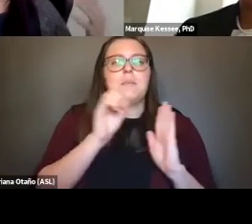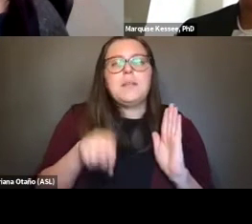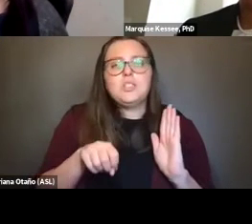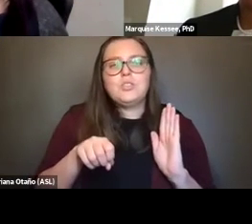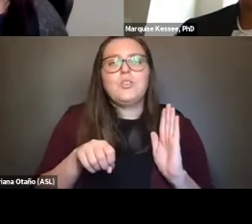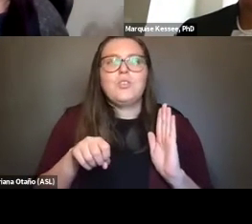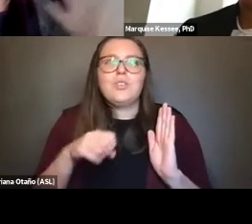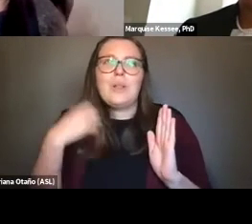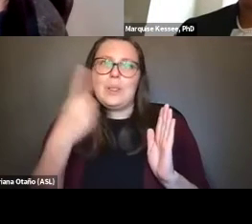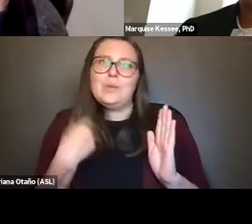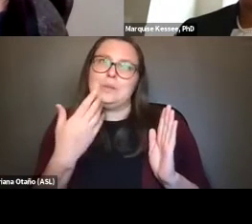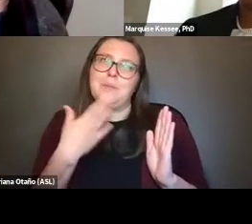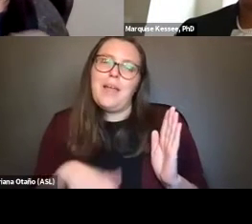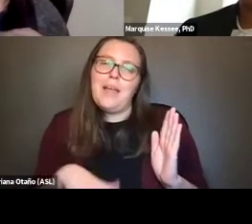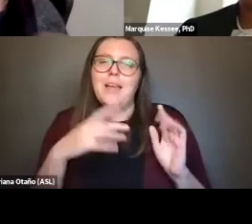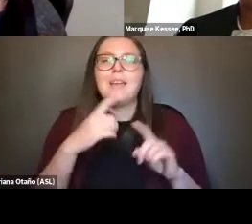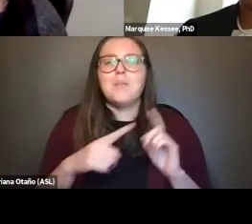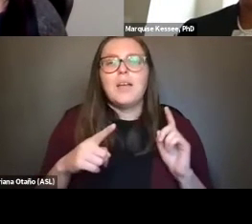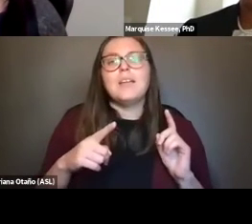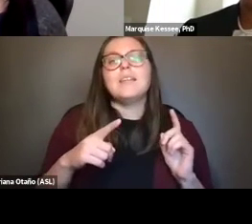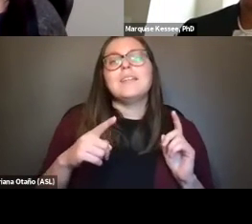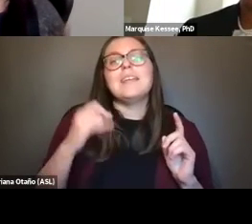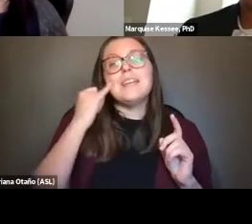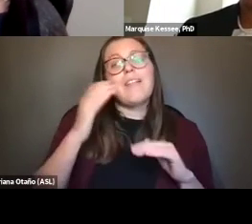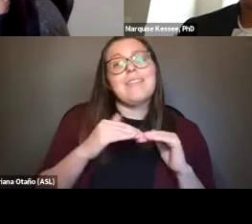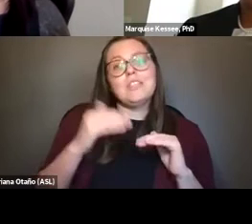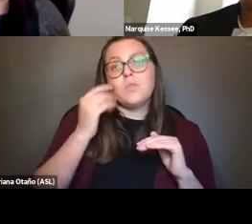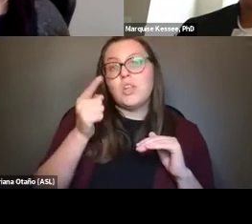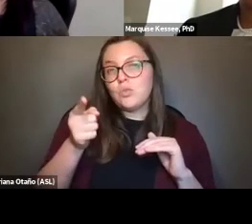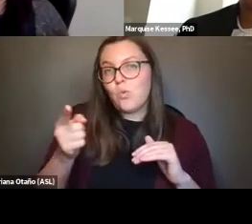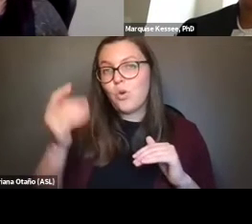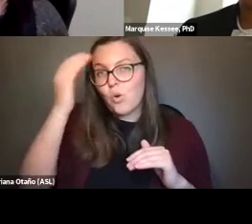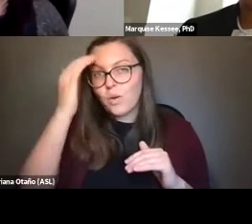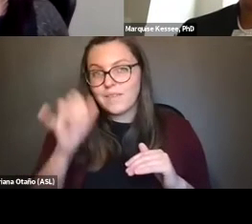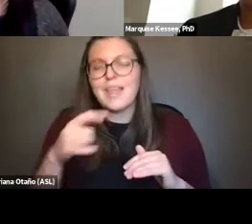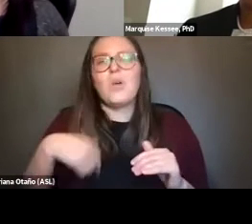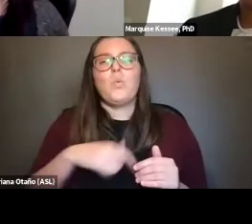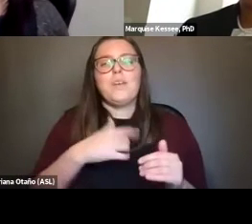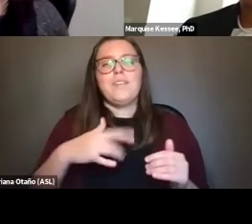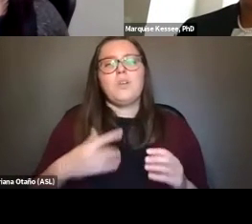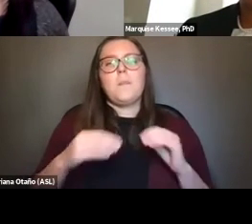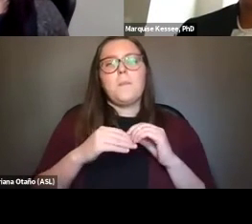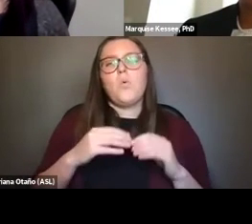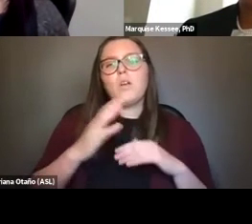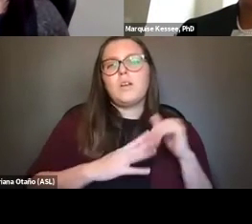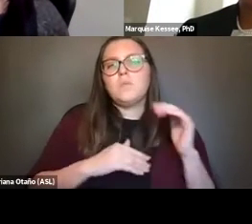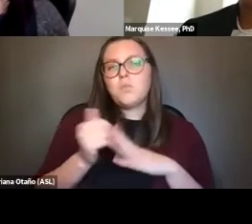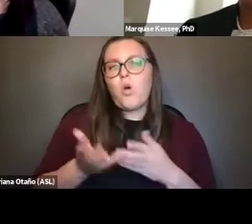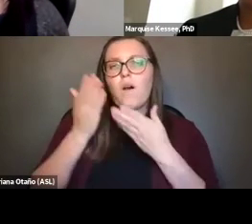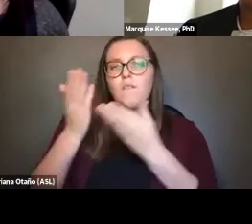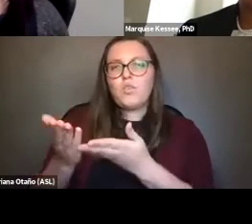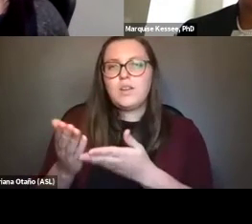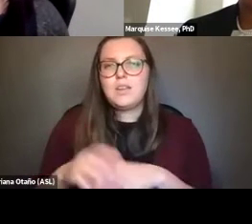And if they know that you're aware of it and it won't happen again, we feel much more comfortable offering you admission versus, I'm ready,